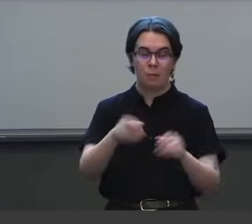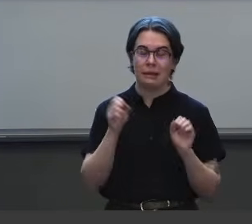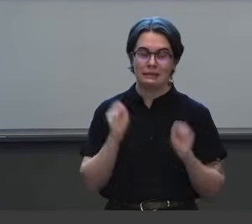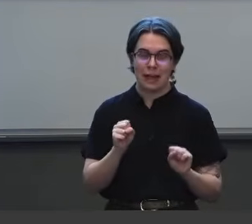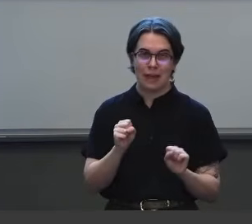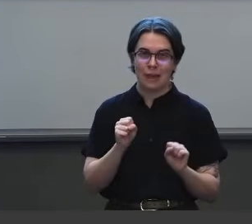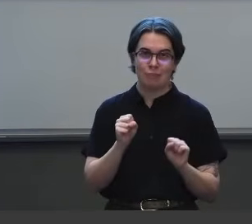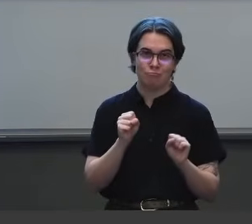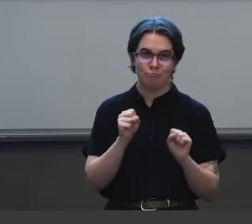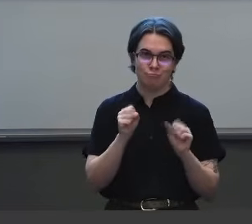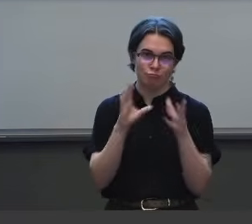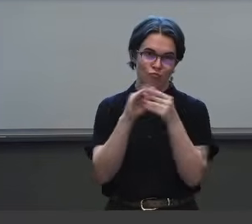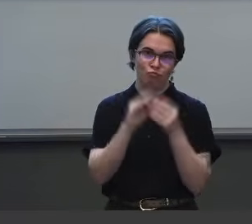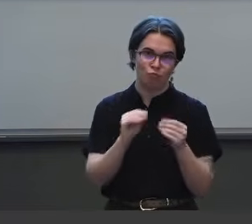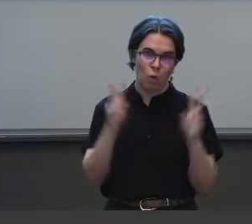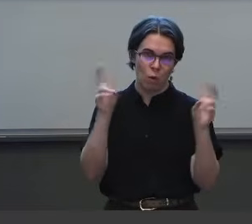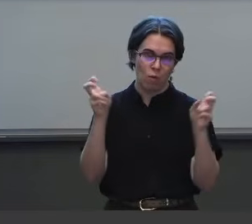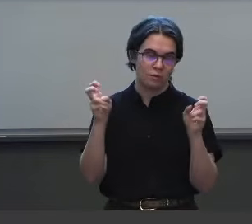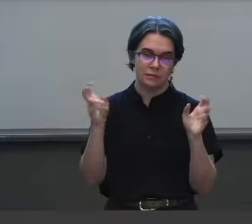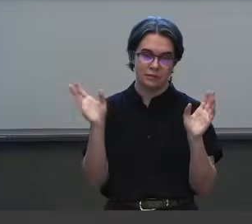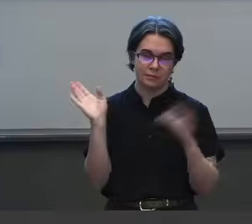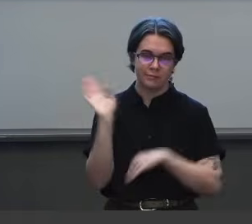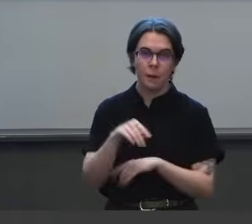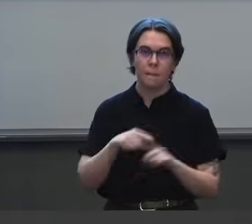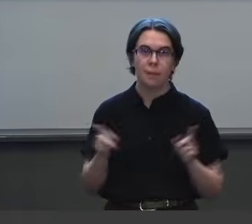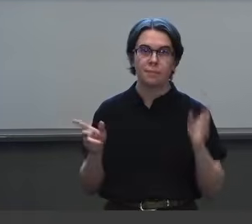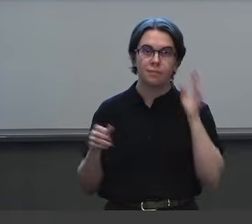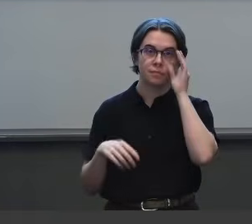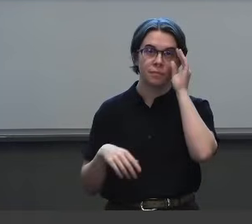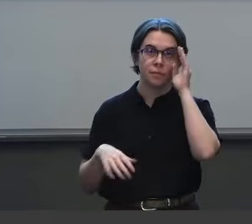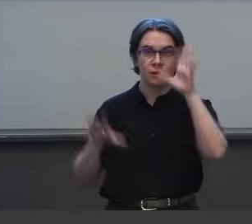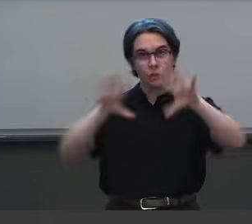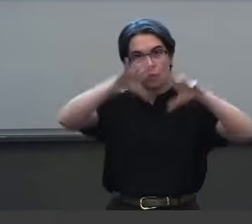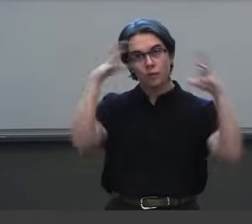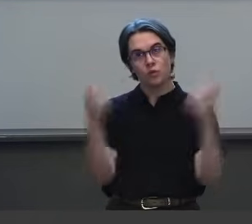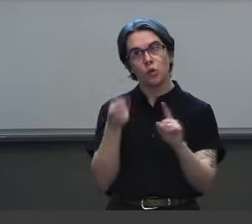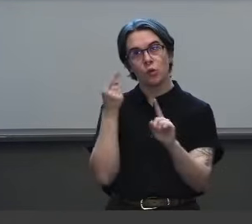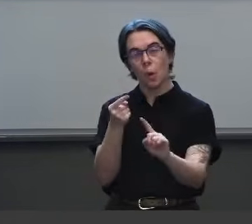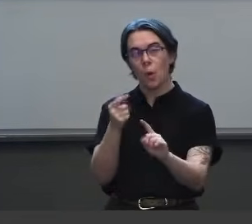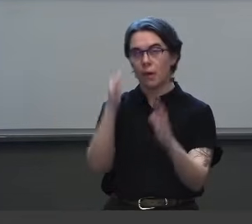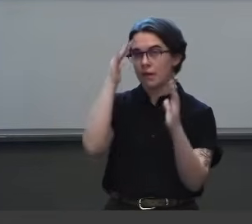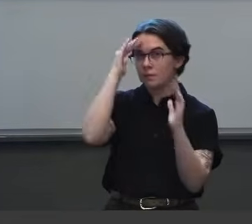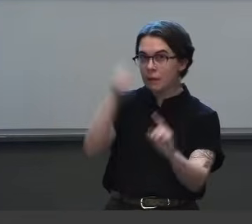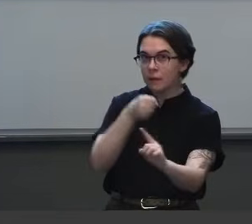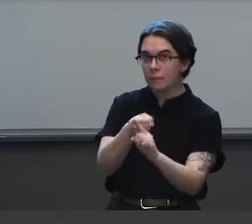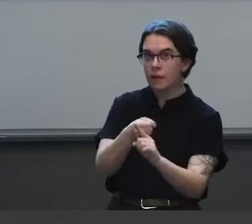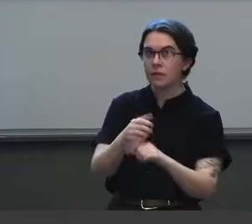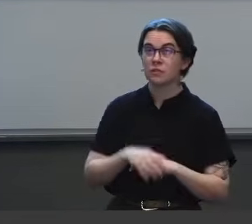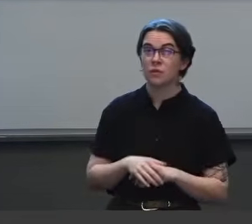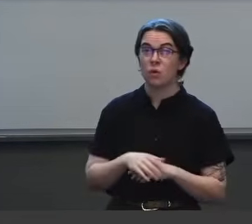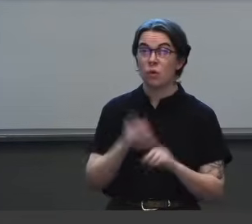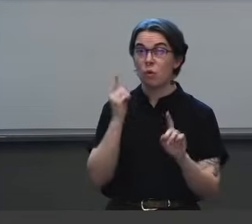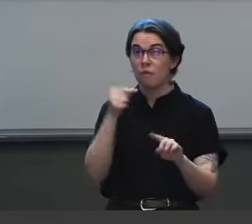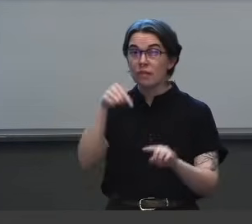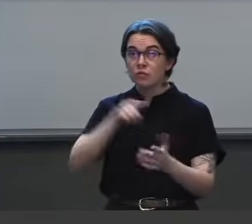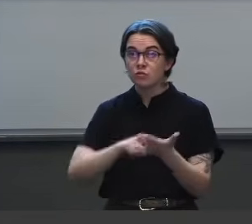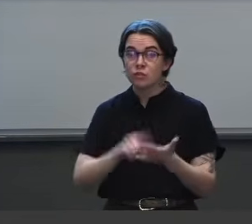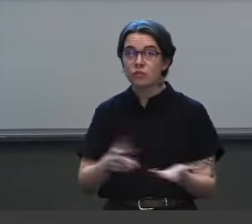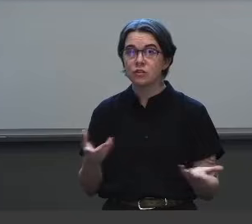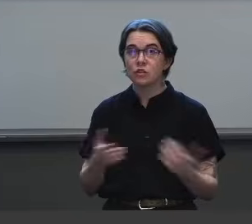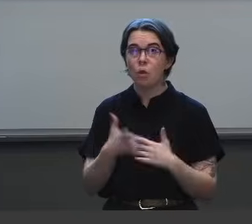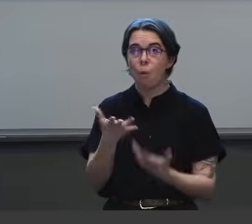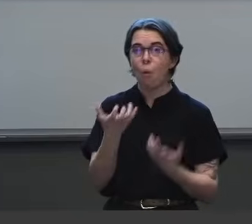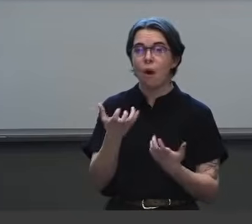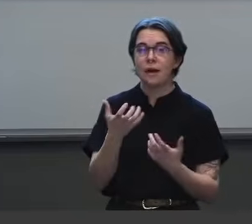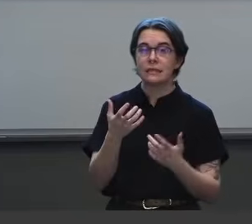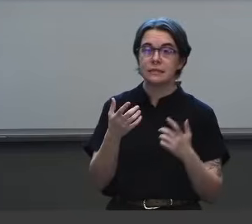day. Overarching goals and expected impacts. So what are we doing in this project? Our goal is to develop and test new